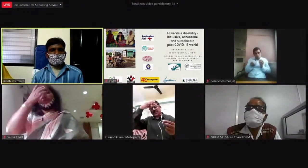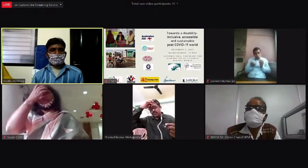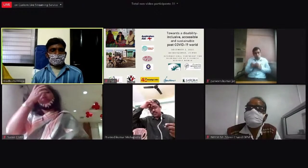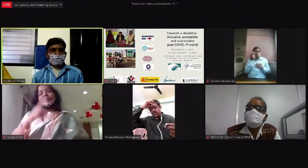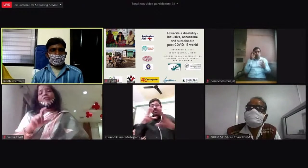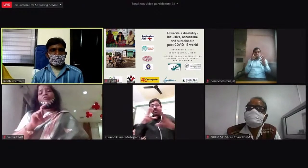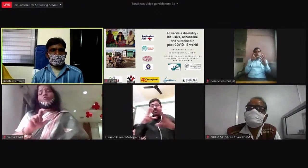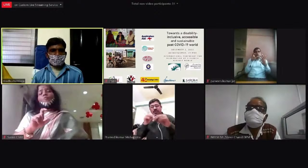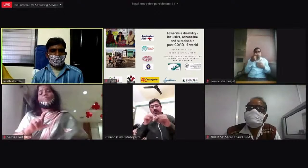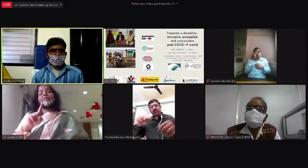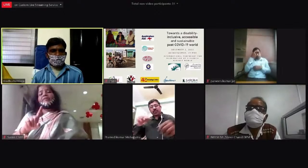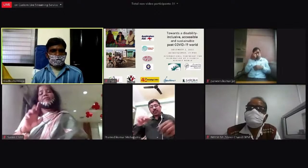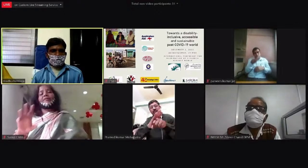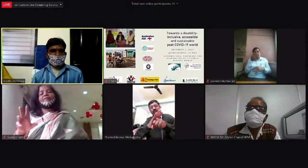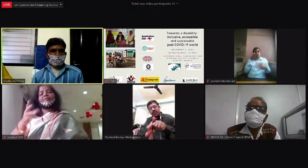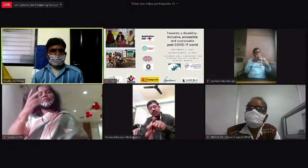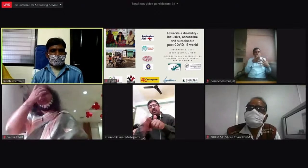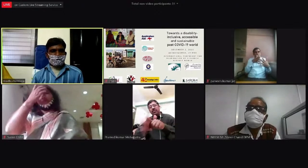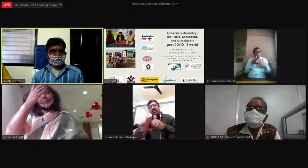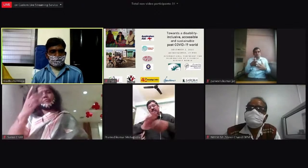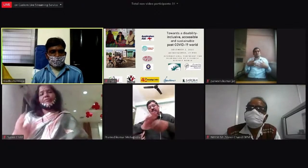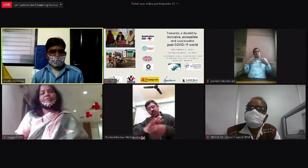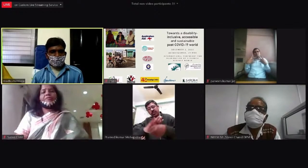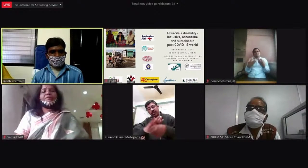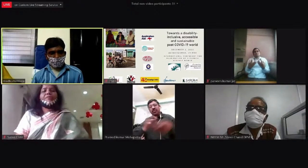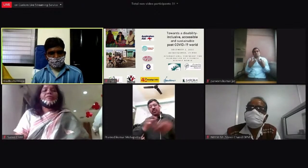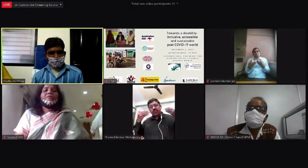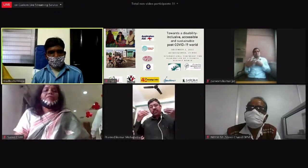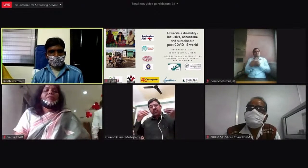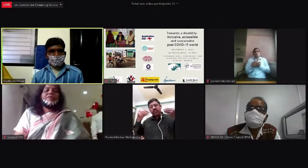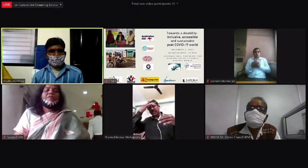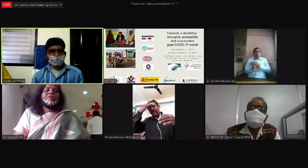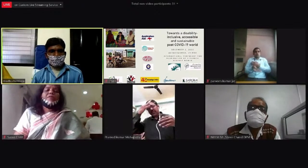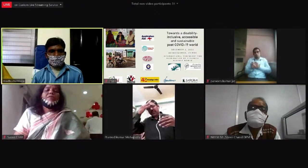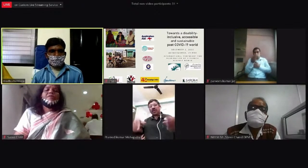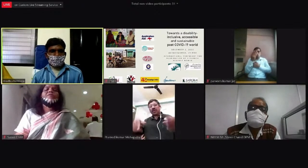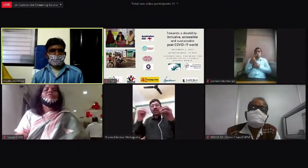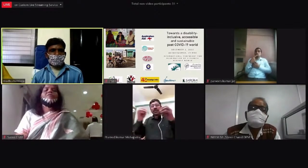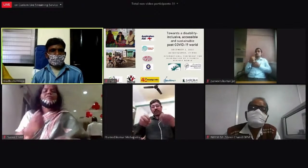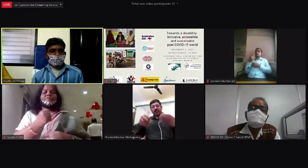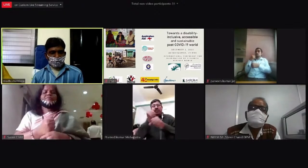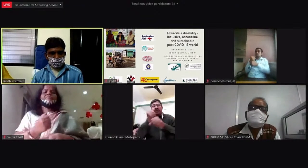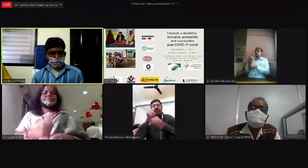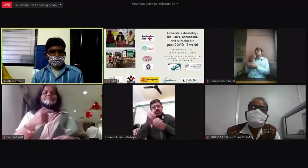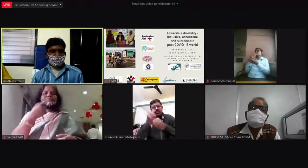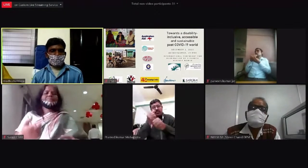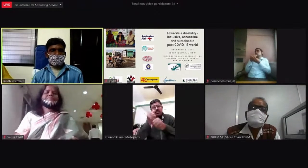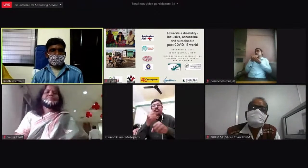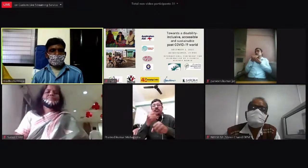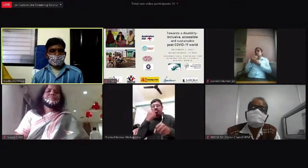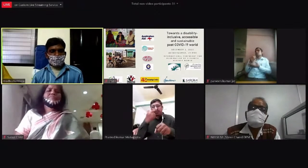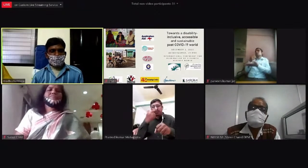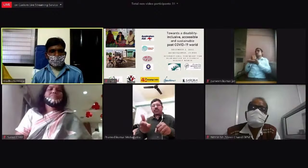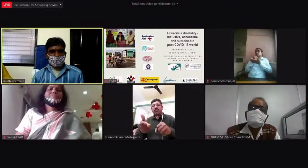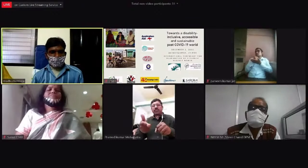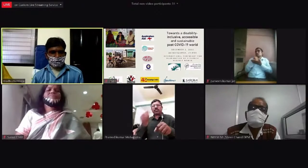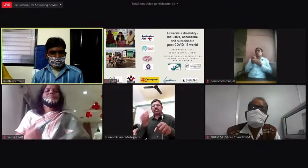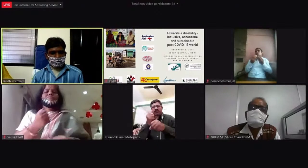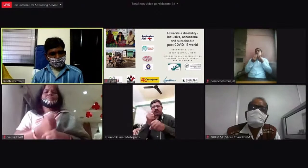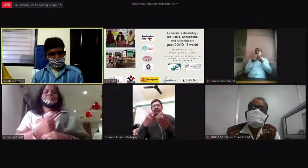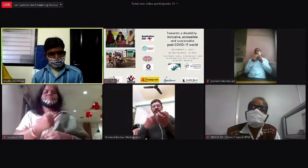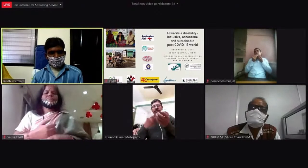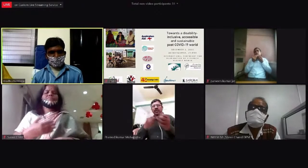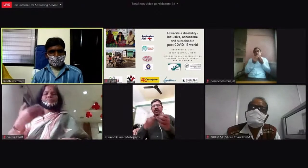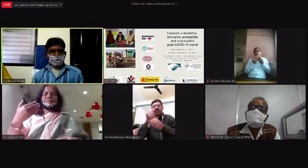really problematic situation that I have, especially during corona, and I request that